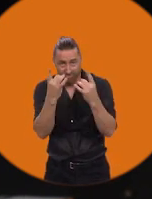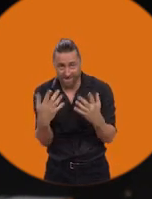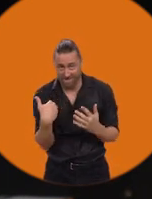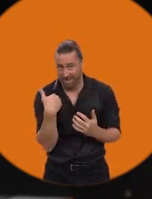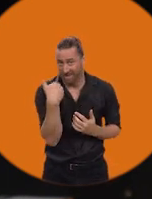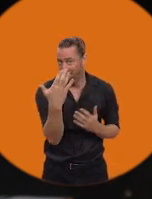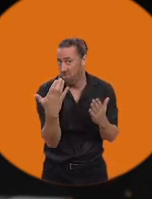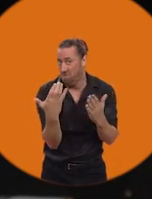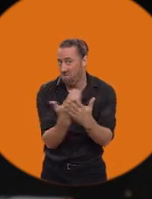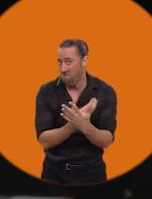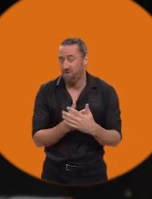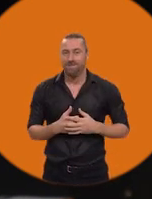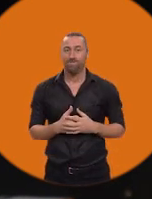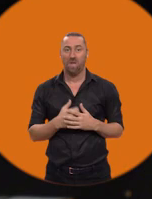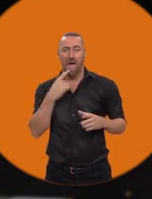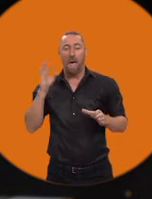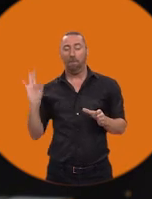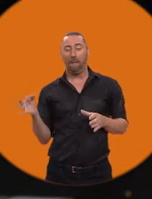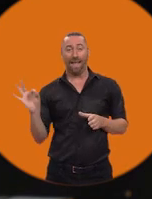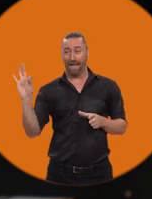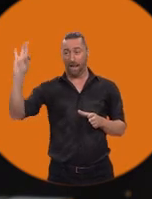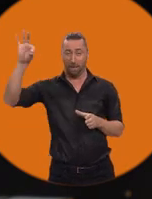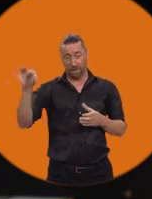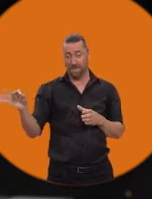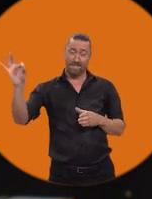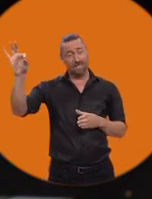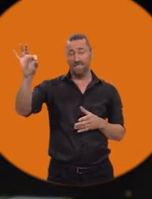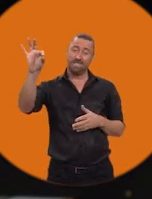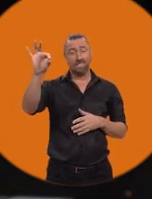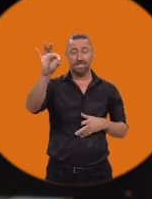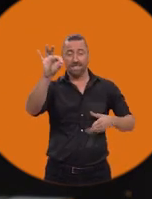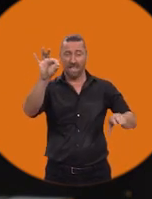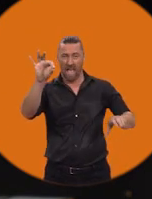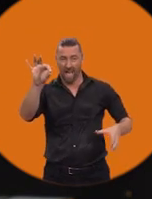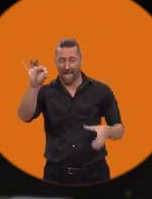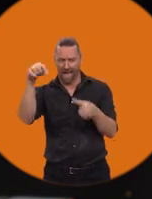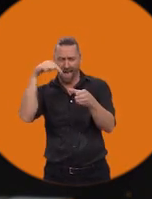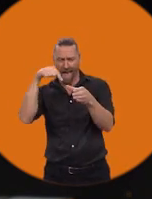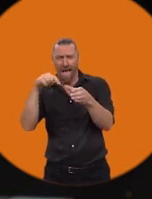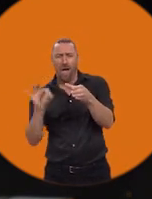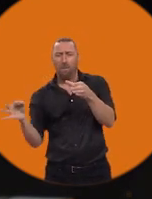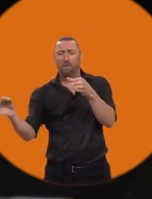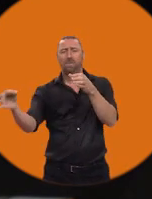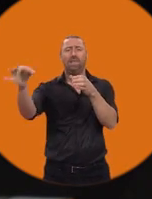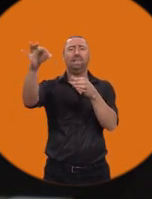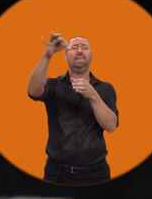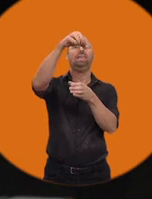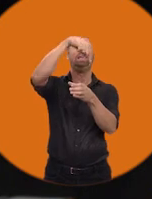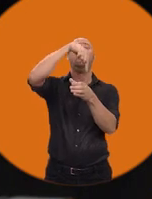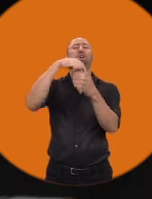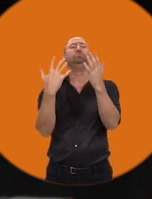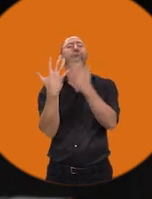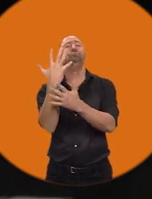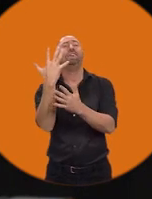Are you ready? We have a buzzing bee and he's buzzing around a